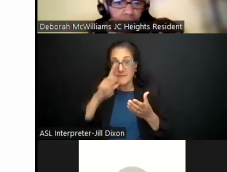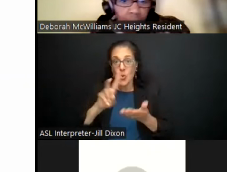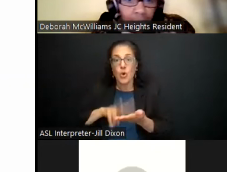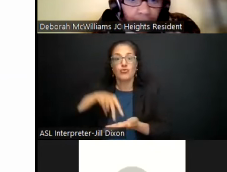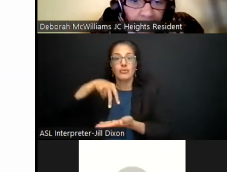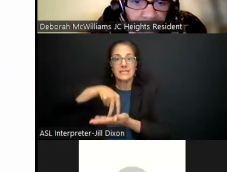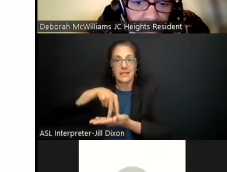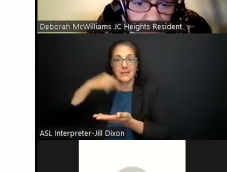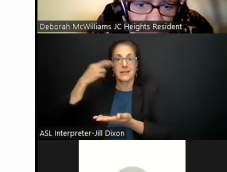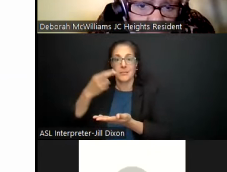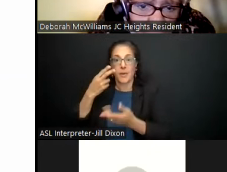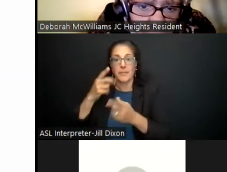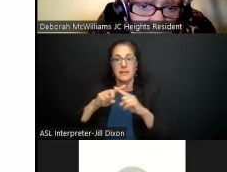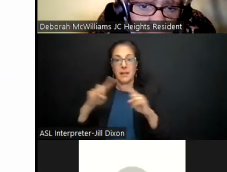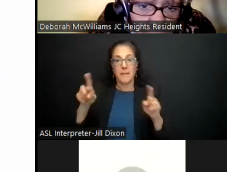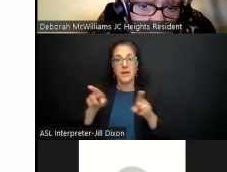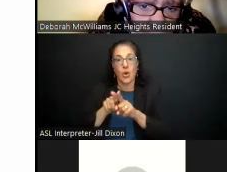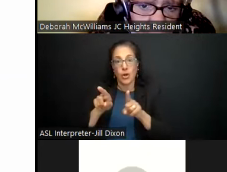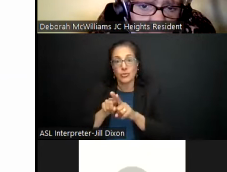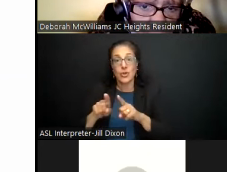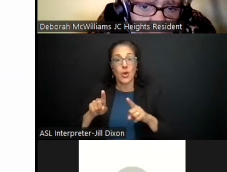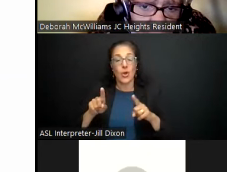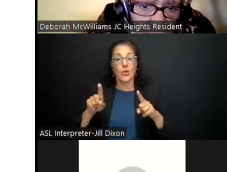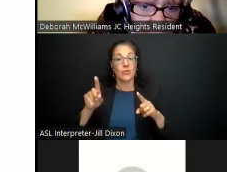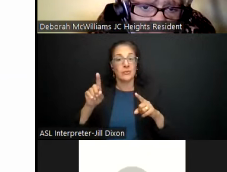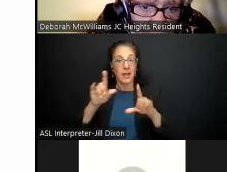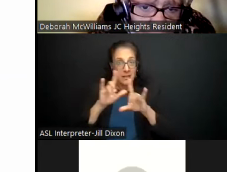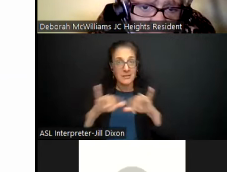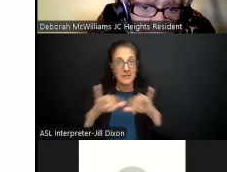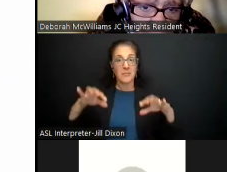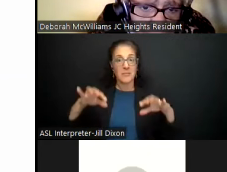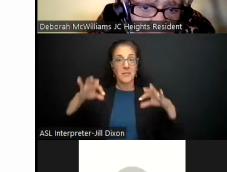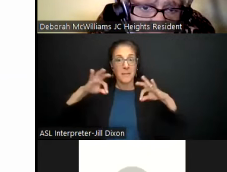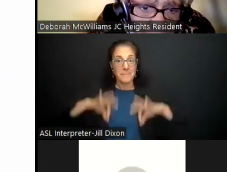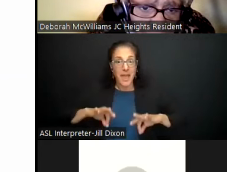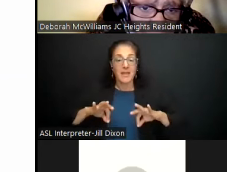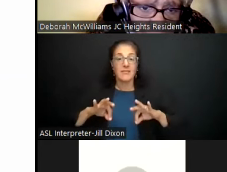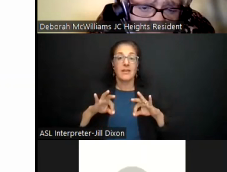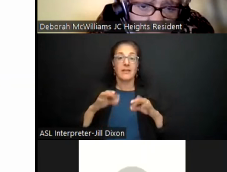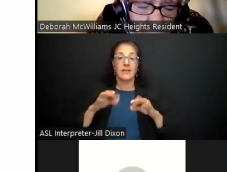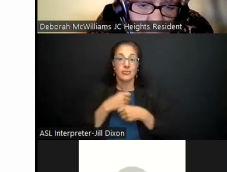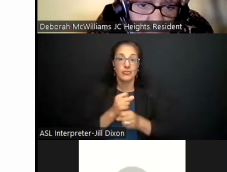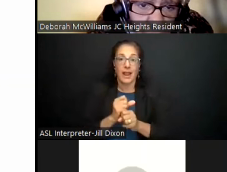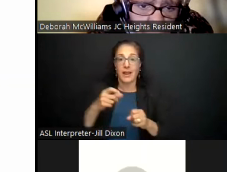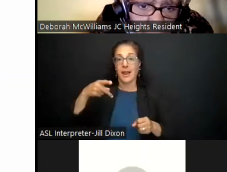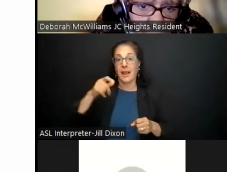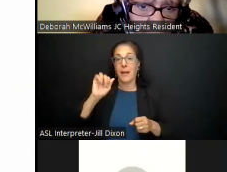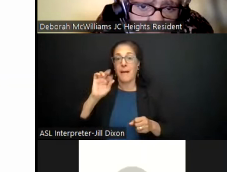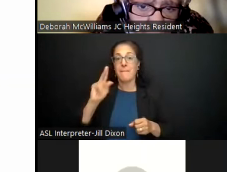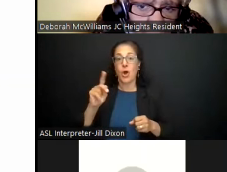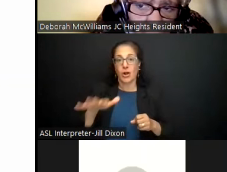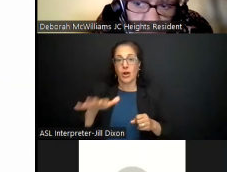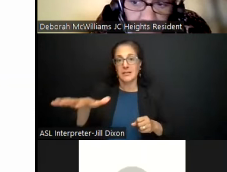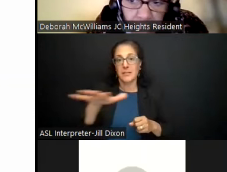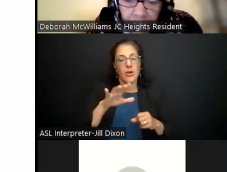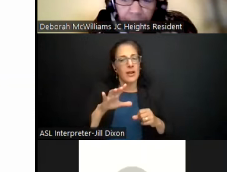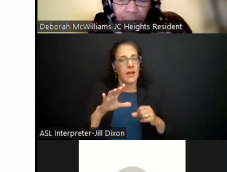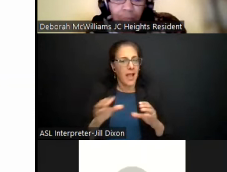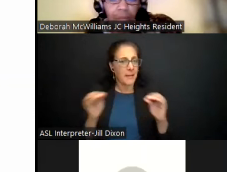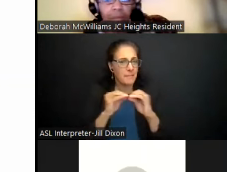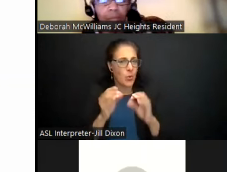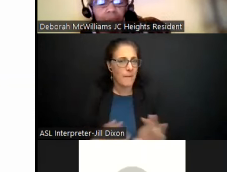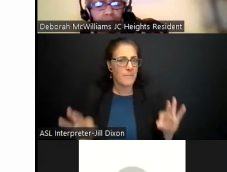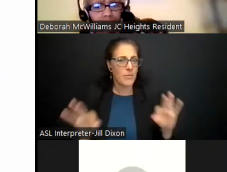but also add in the co-benefits of creating these park spaces. And somewhat more importantly, opening up